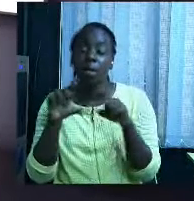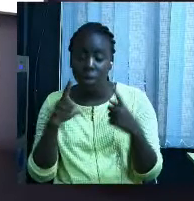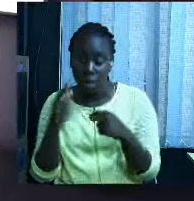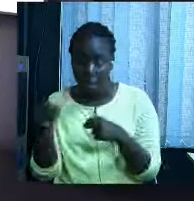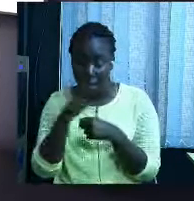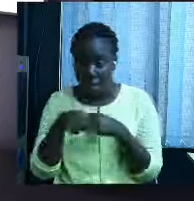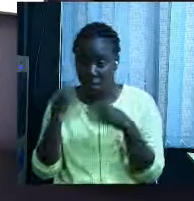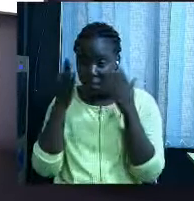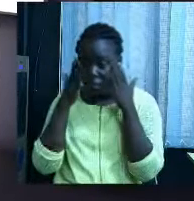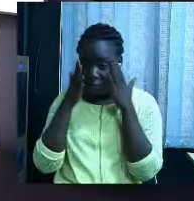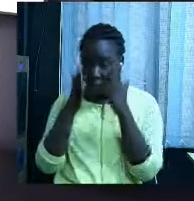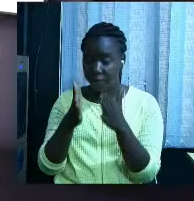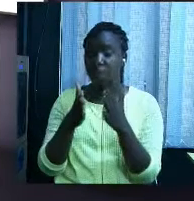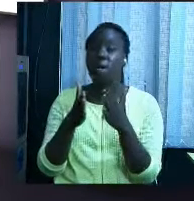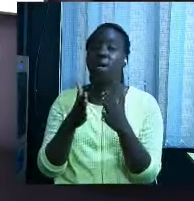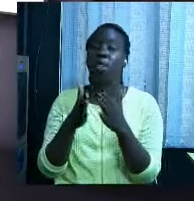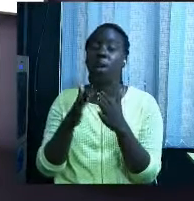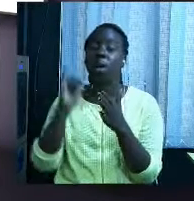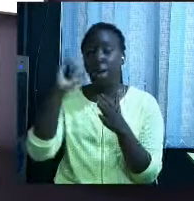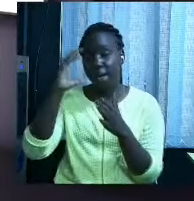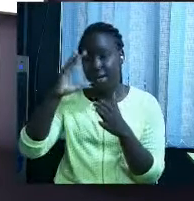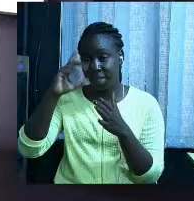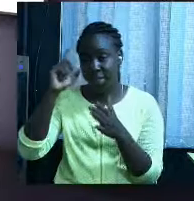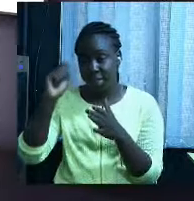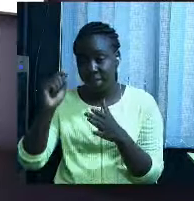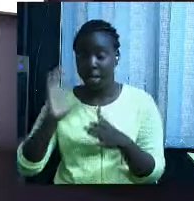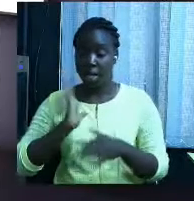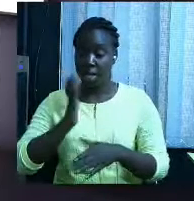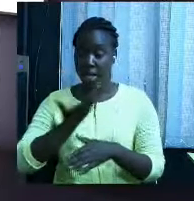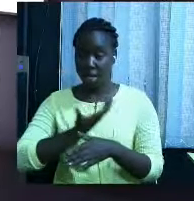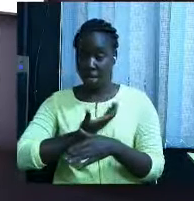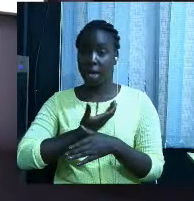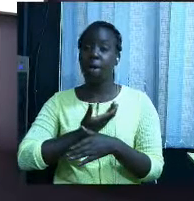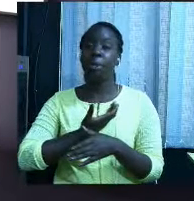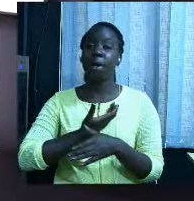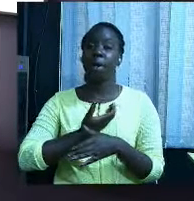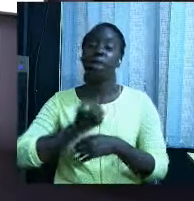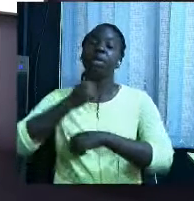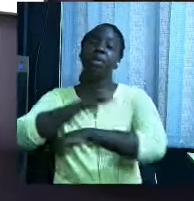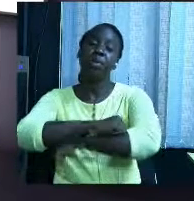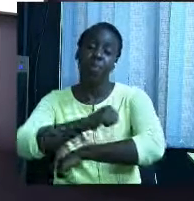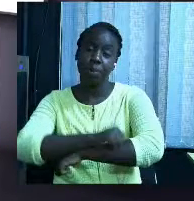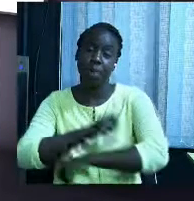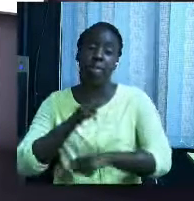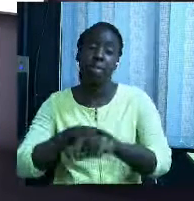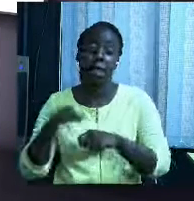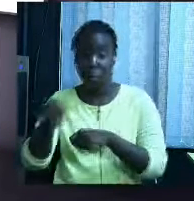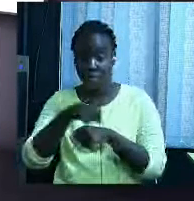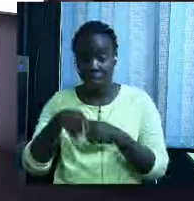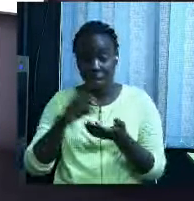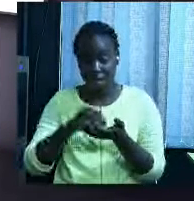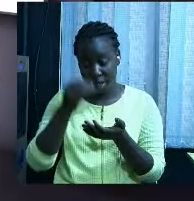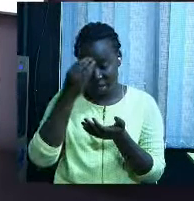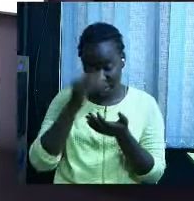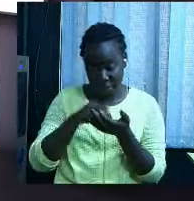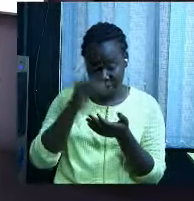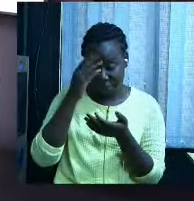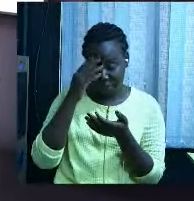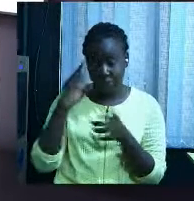in our education at the moment. Let's ensure